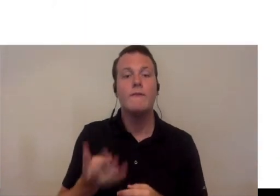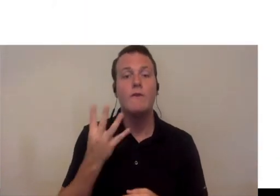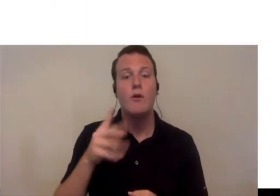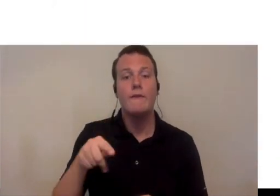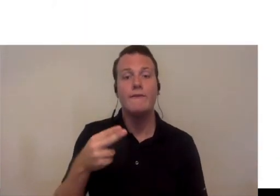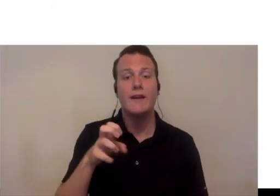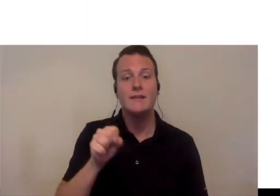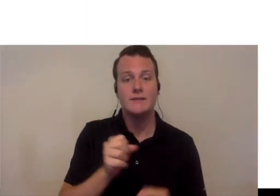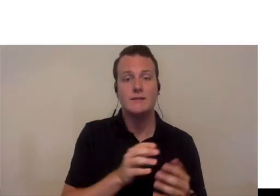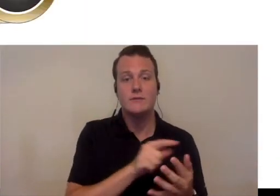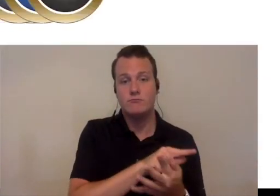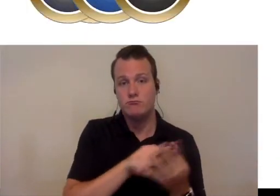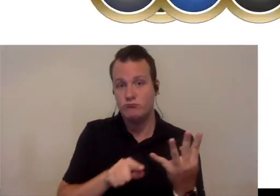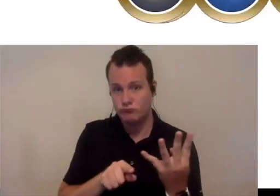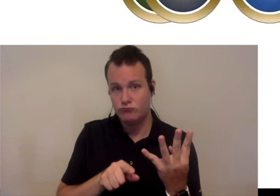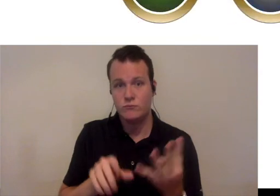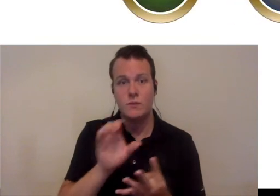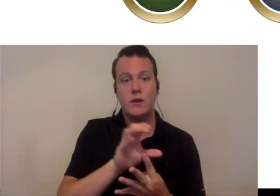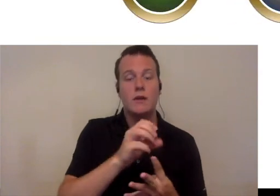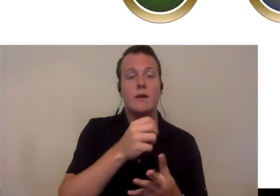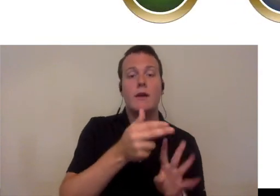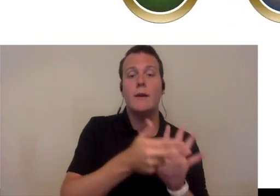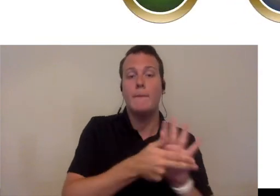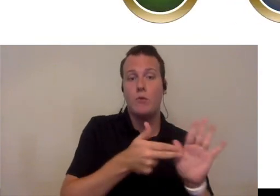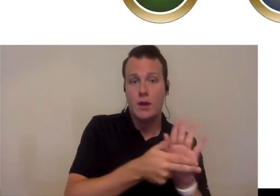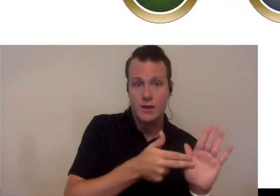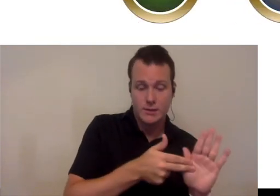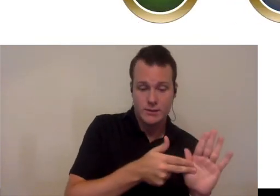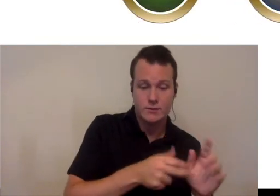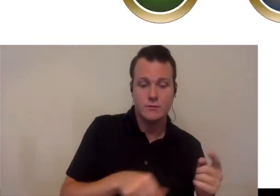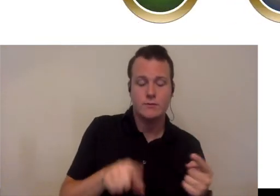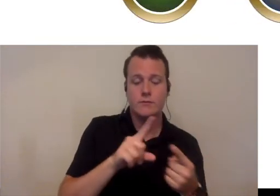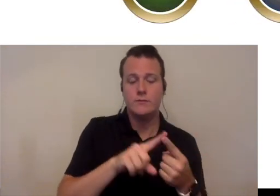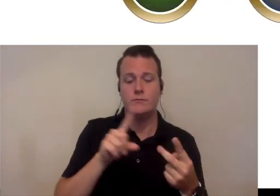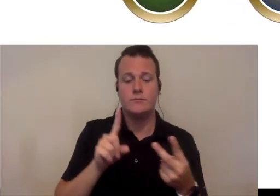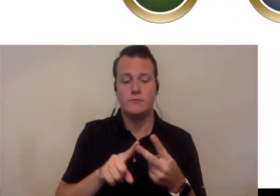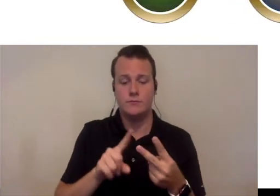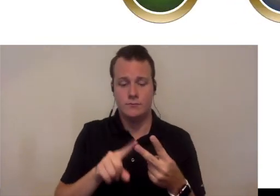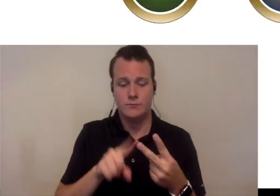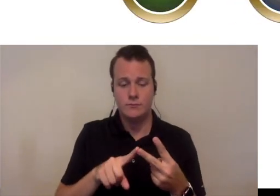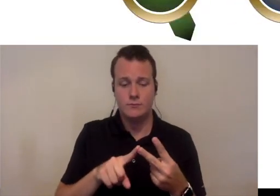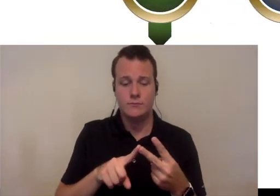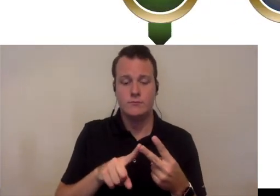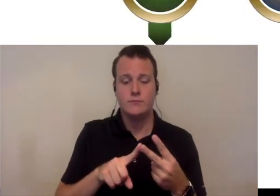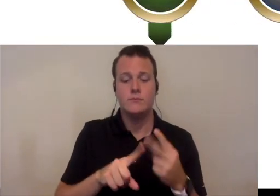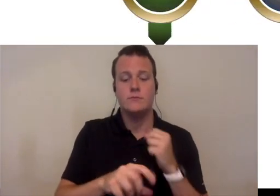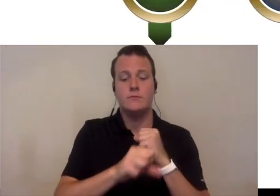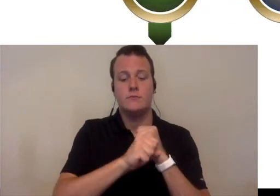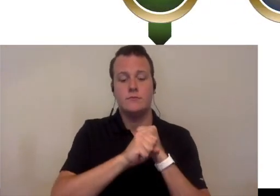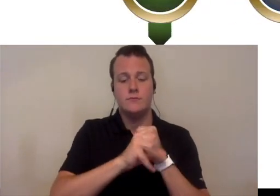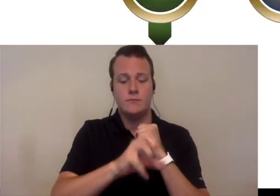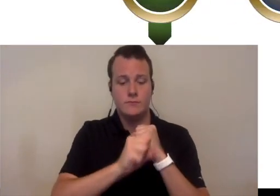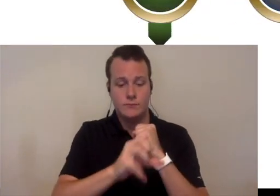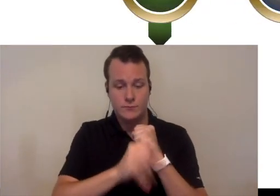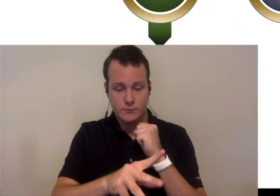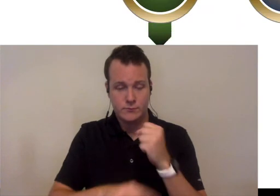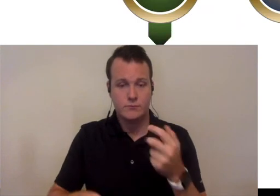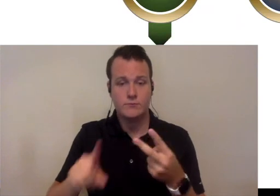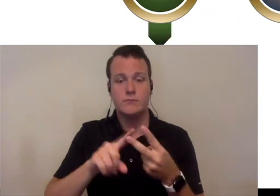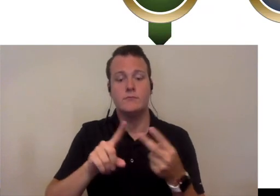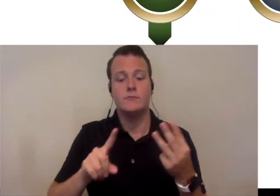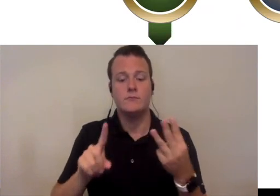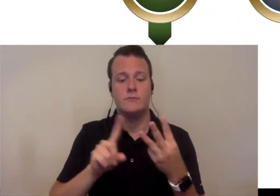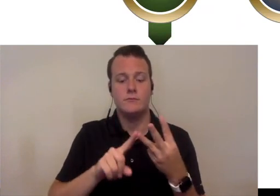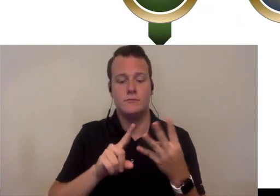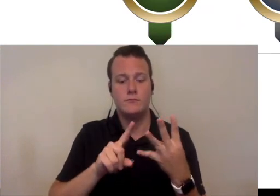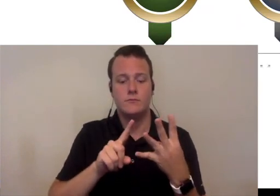marketing. So there's create your brand. Second phase is marketing. Third phase,